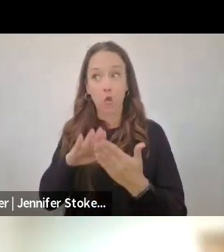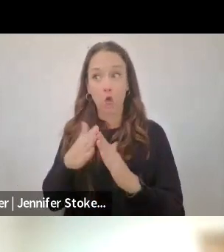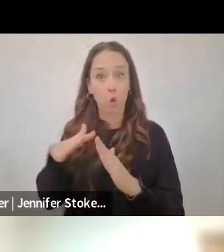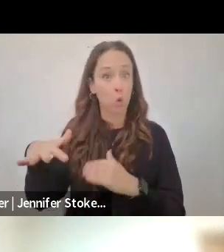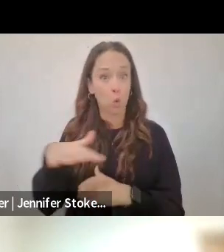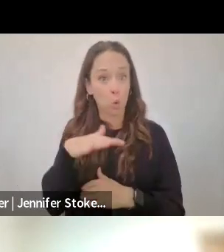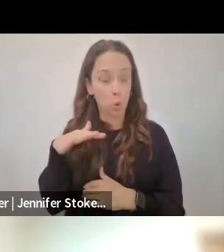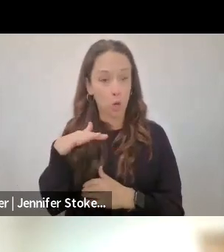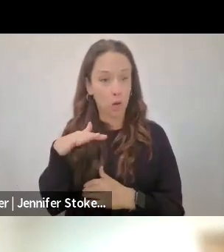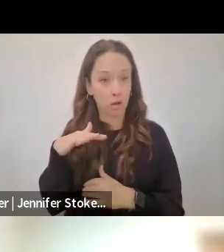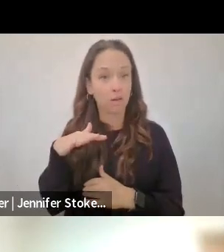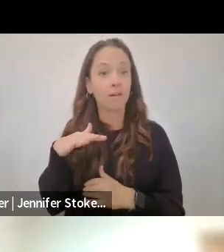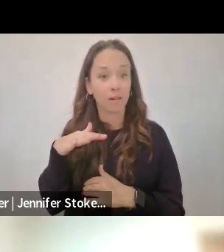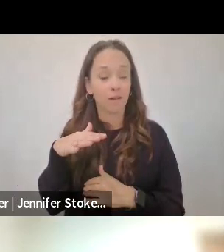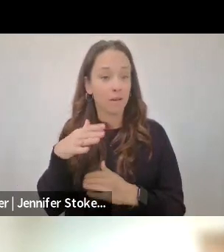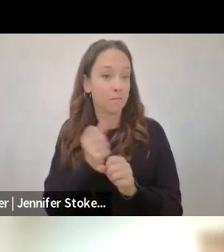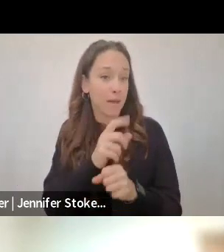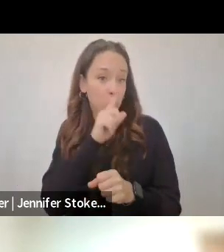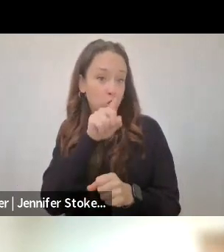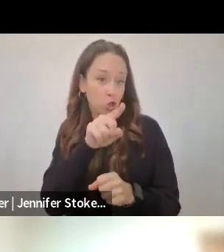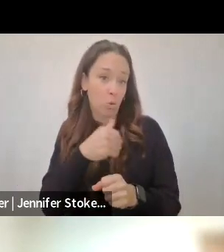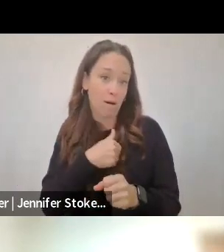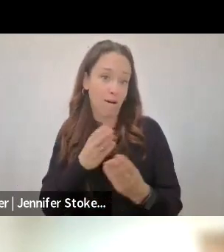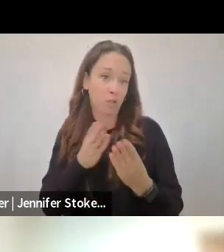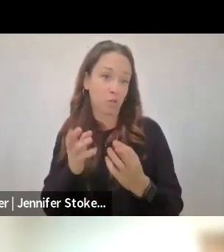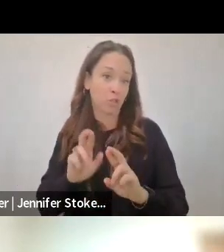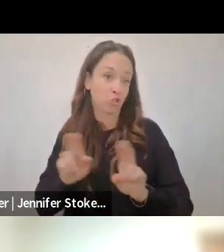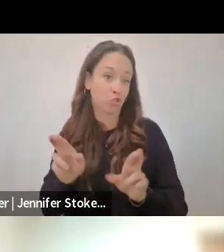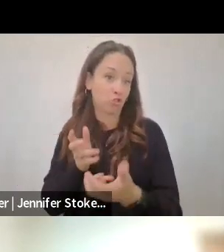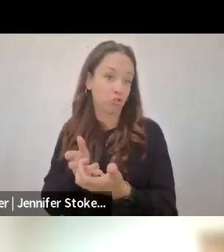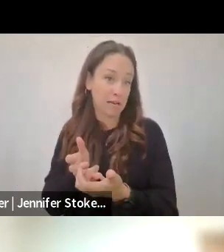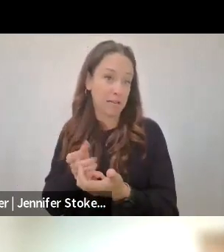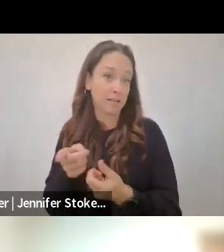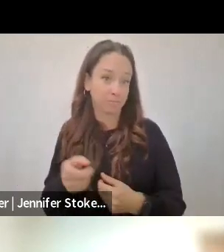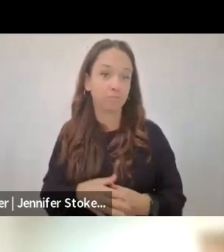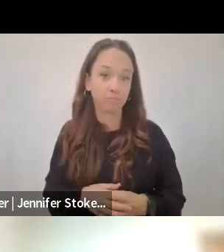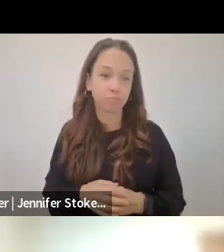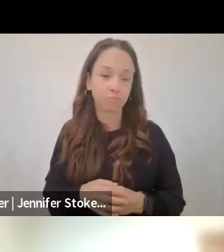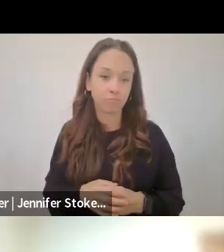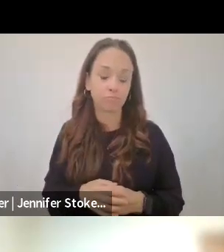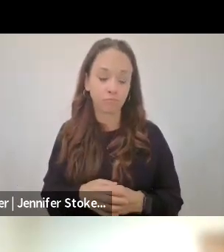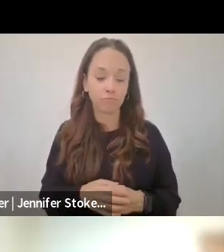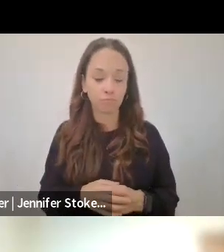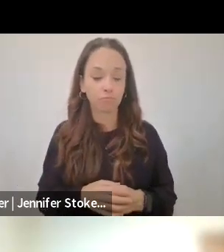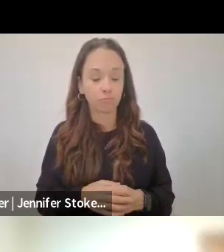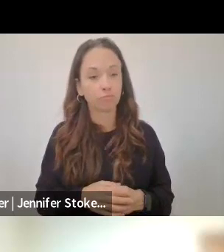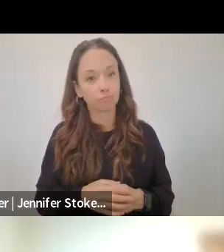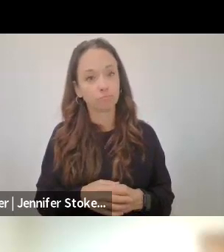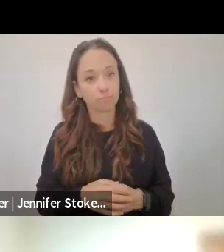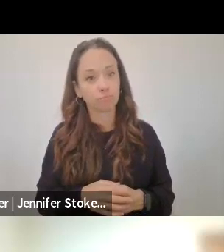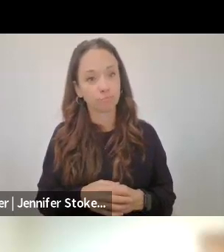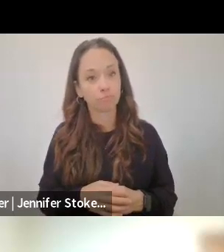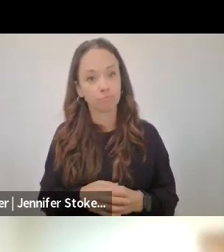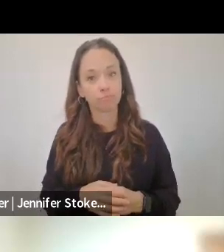community and making sure you have services that connect with them and provide them a